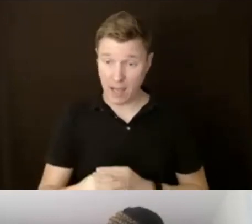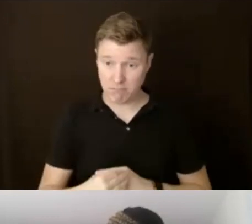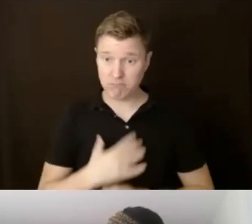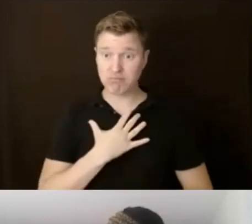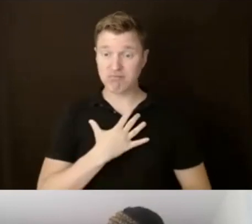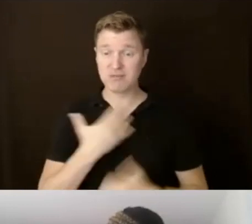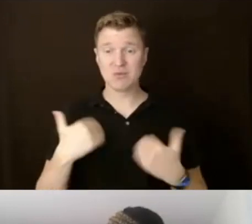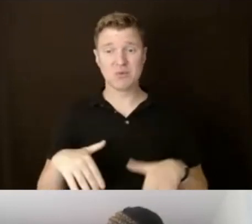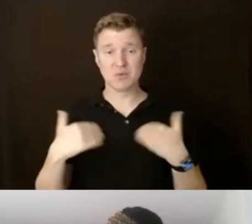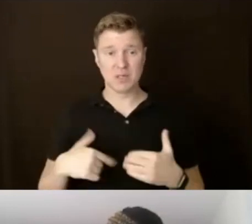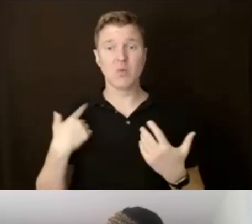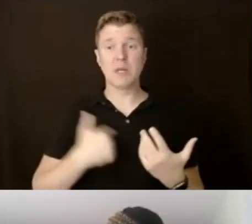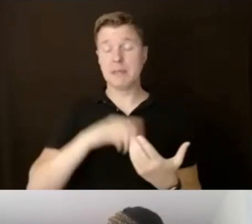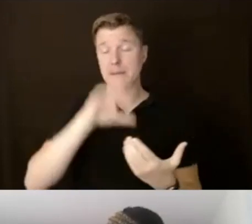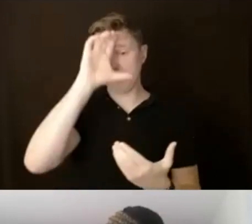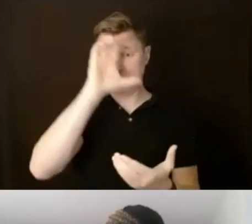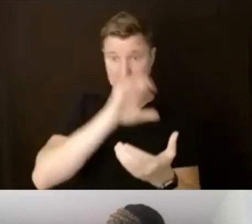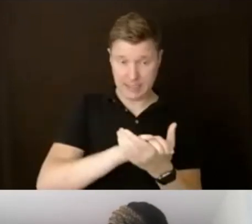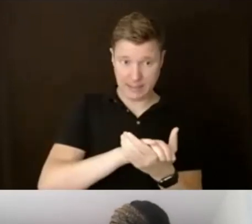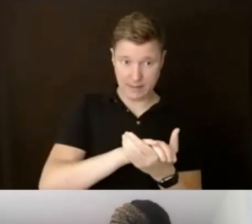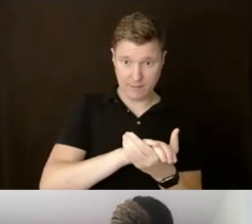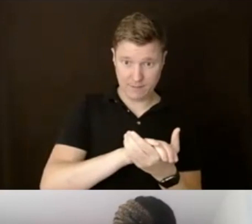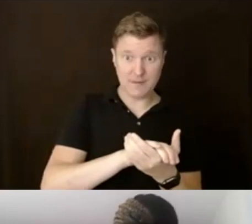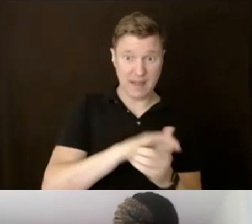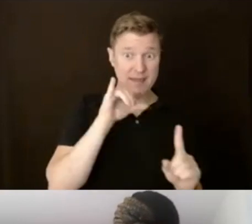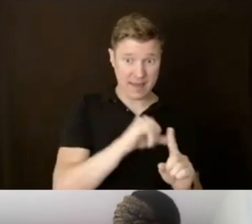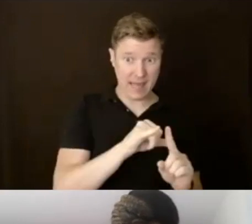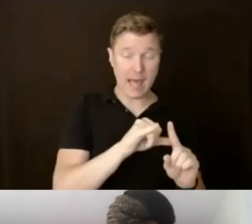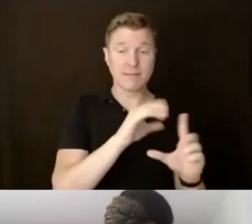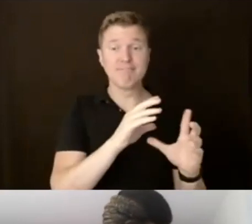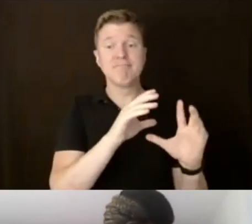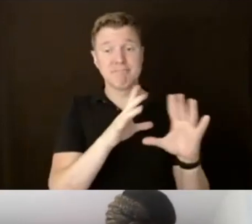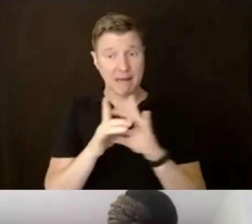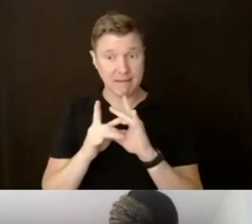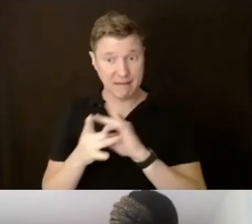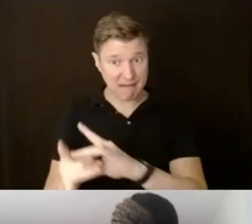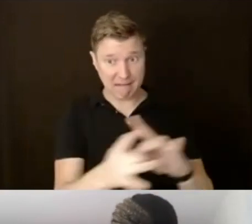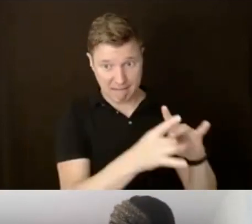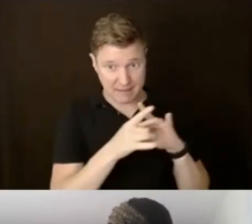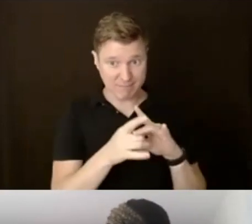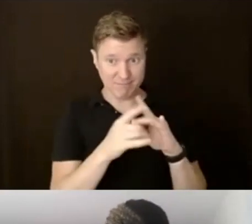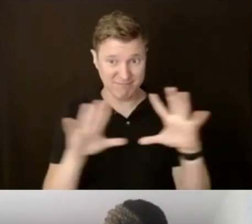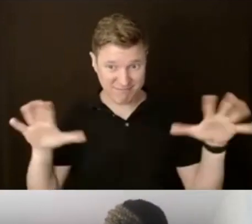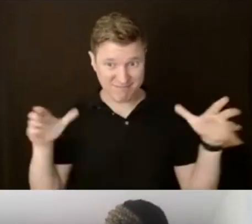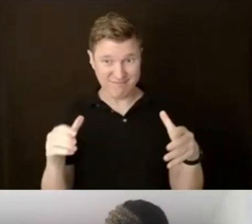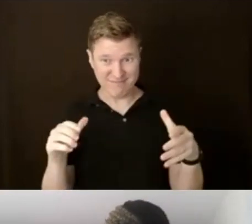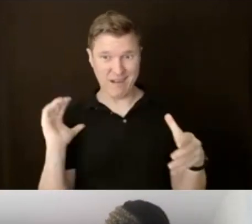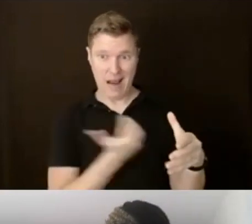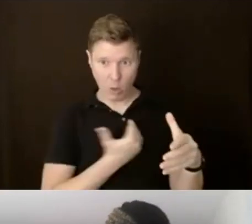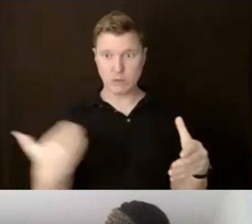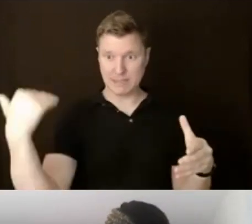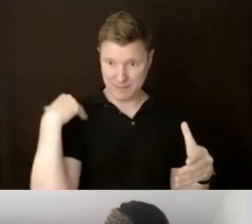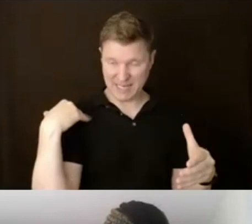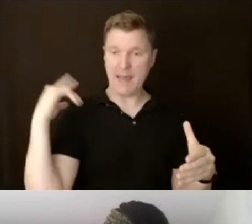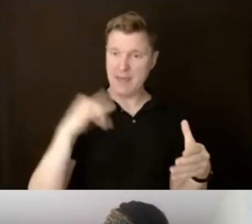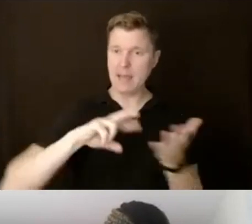that we believe in respect, in collective responsibility, that inspires us to seek partnerships with